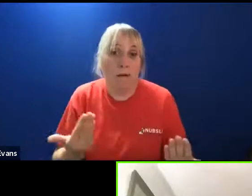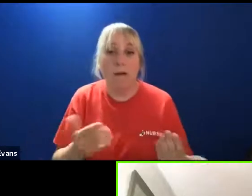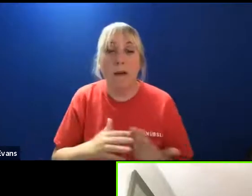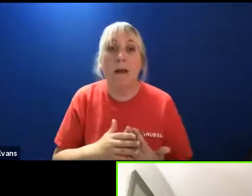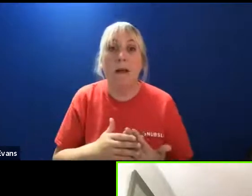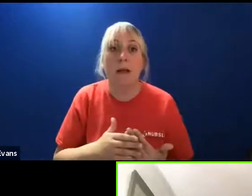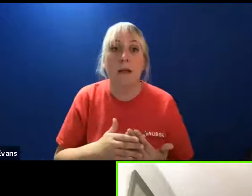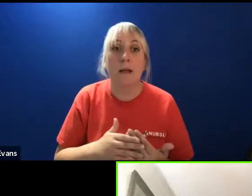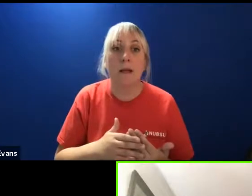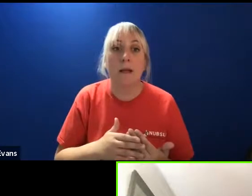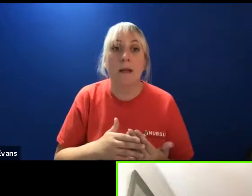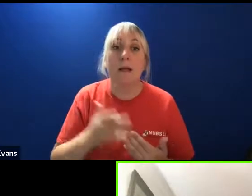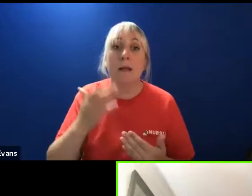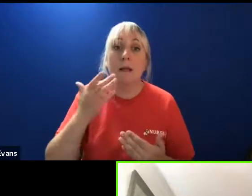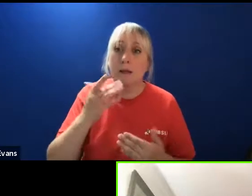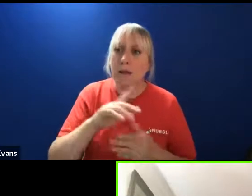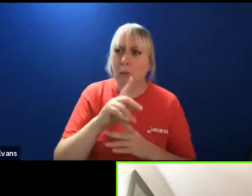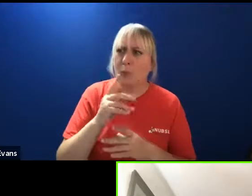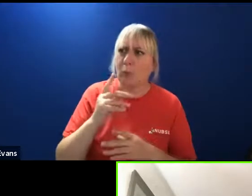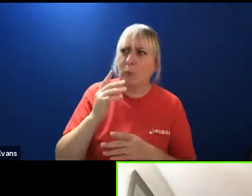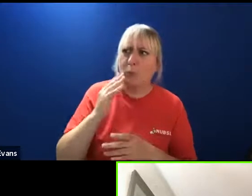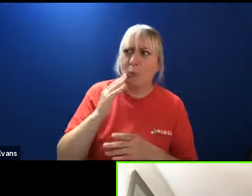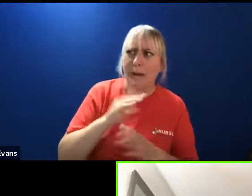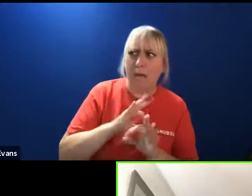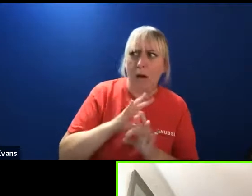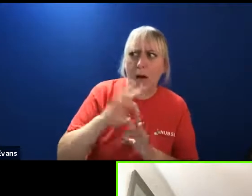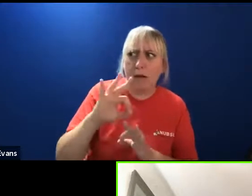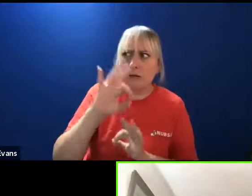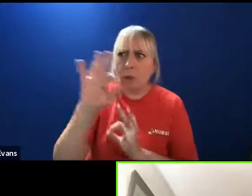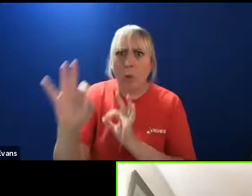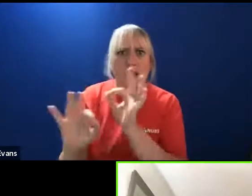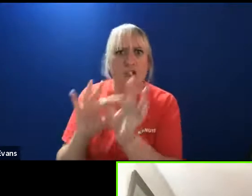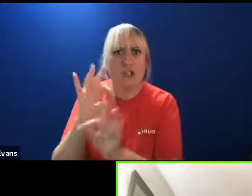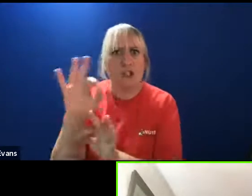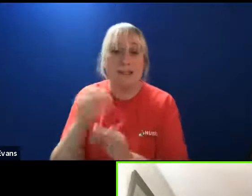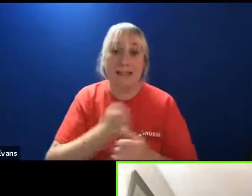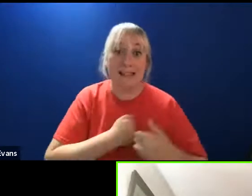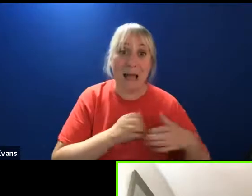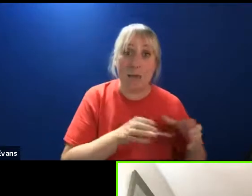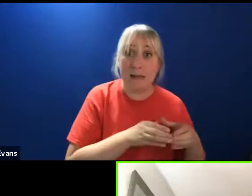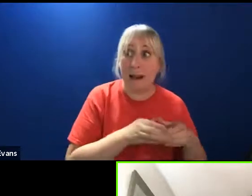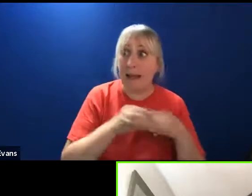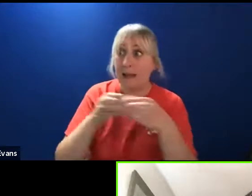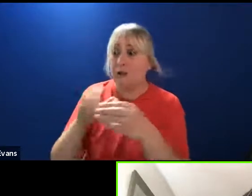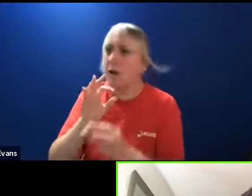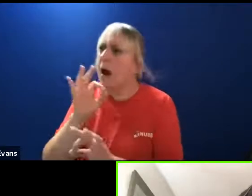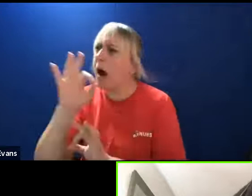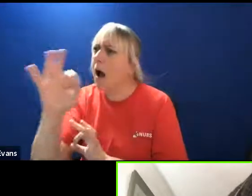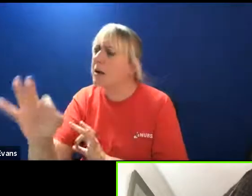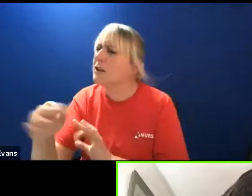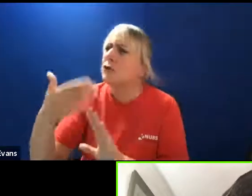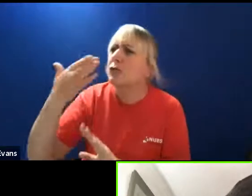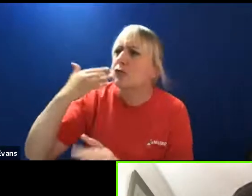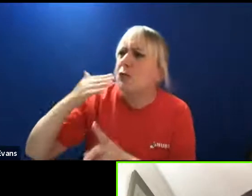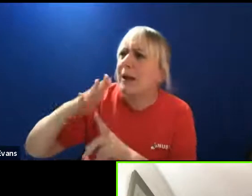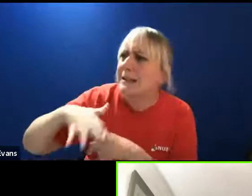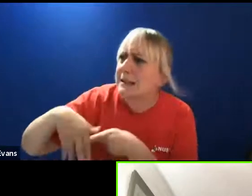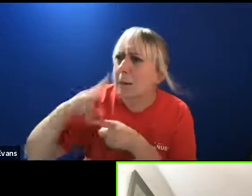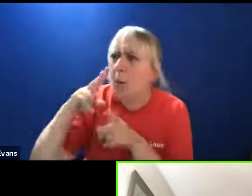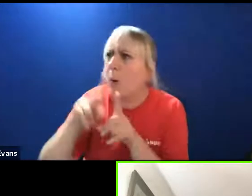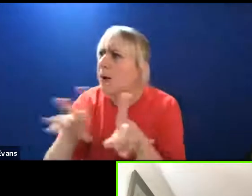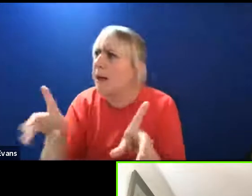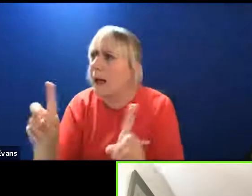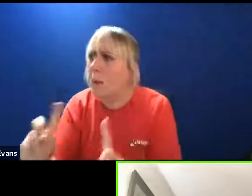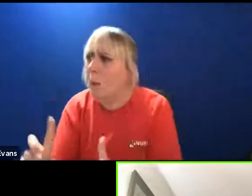when questions were asked. So, for instance, on our delegation, we asked about, so what does racism look like?